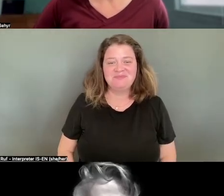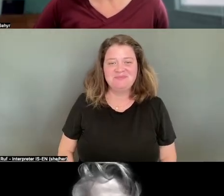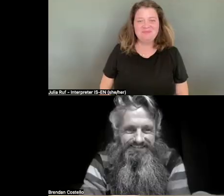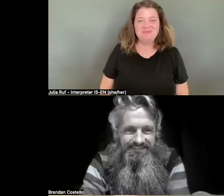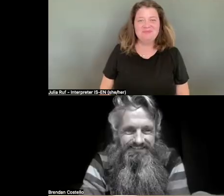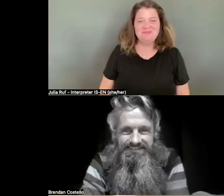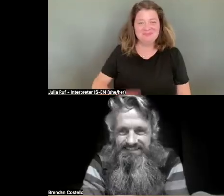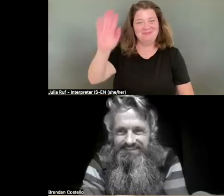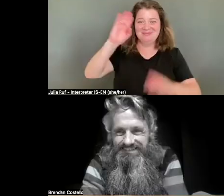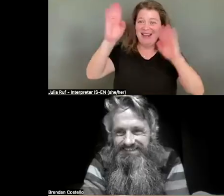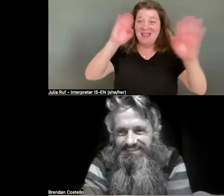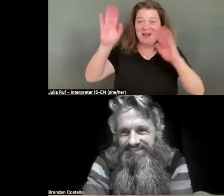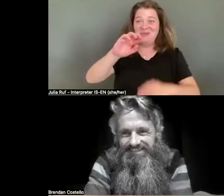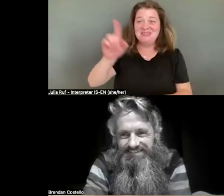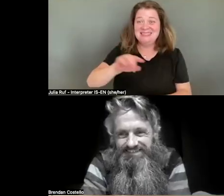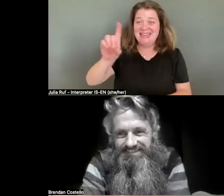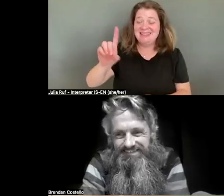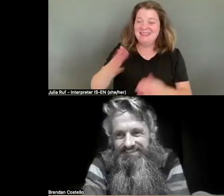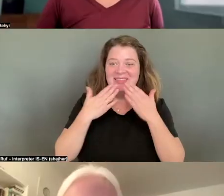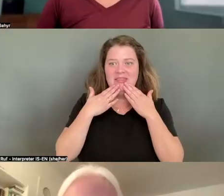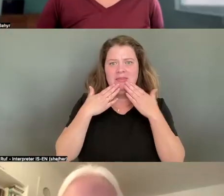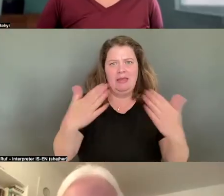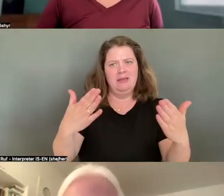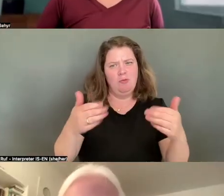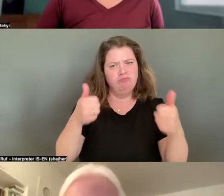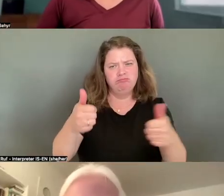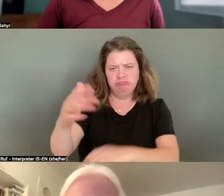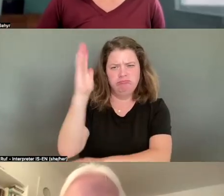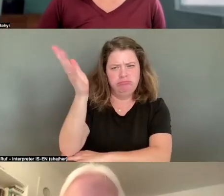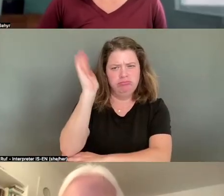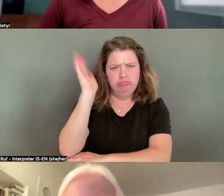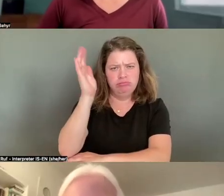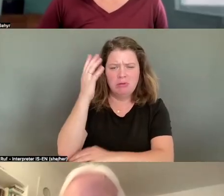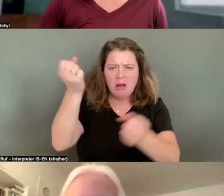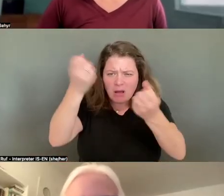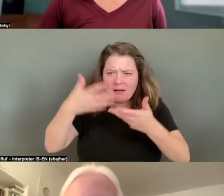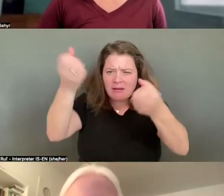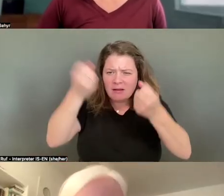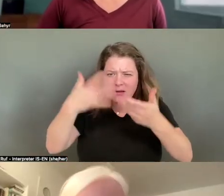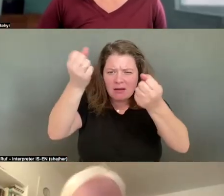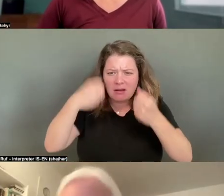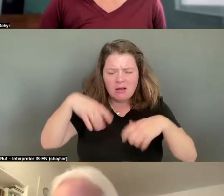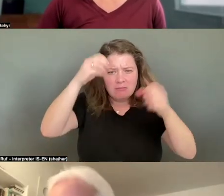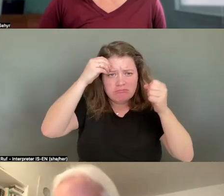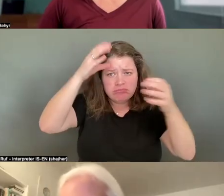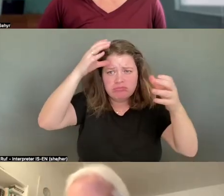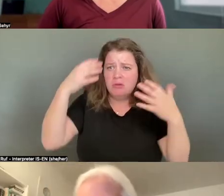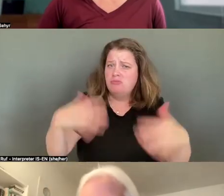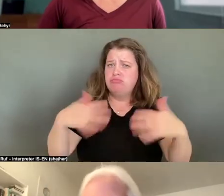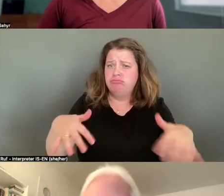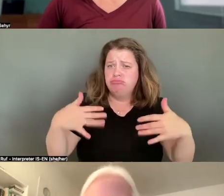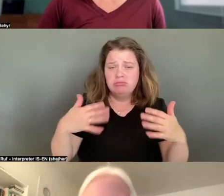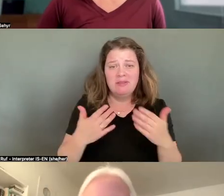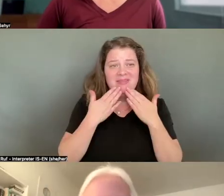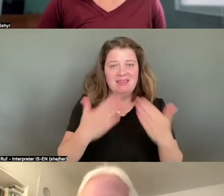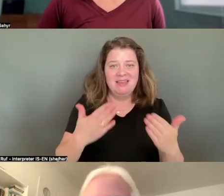wondering, hi, Zed, thank you for that wonderful talk. It was really informative, and I love to see new work coming out